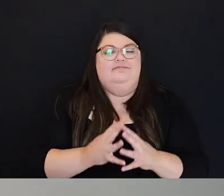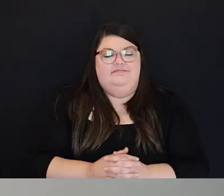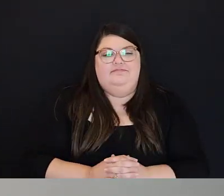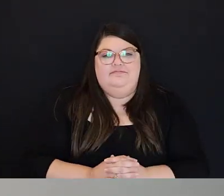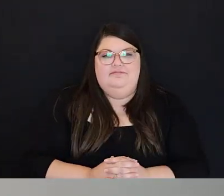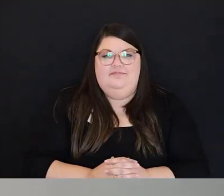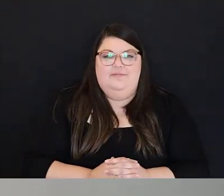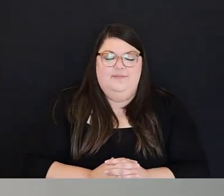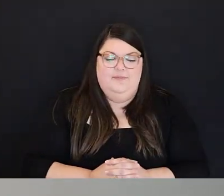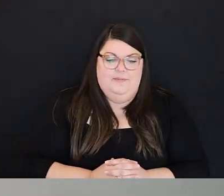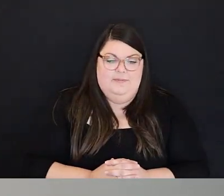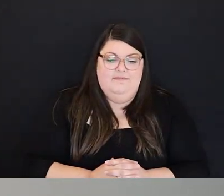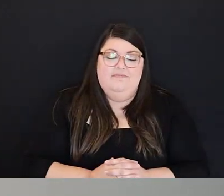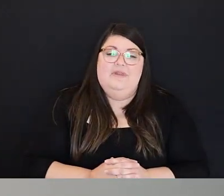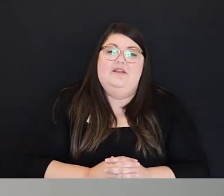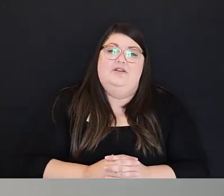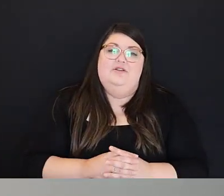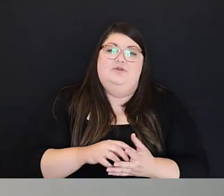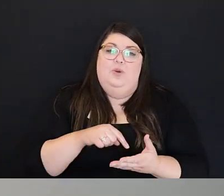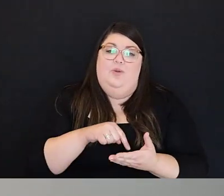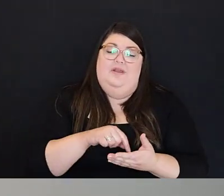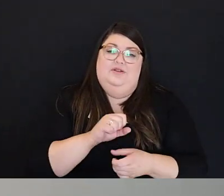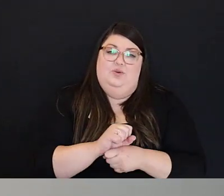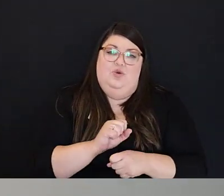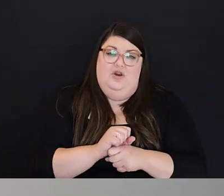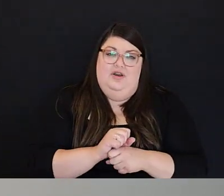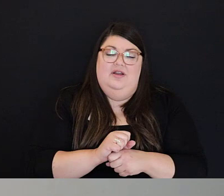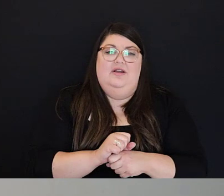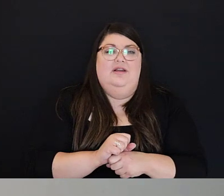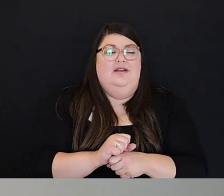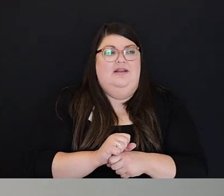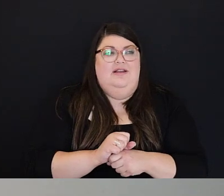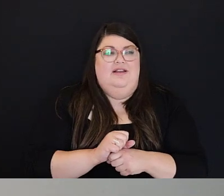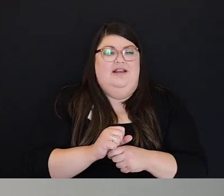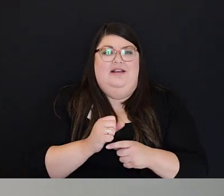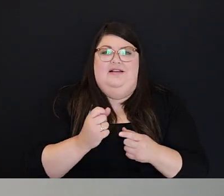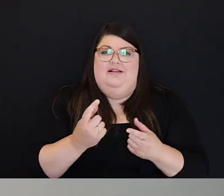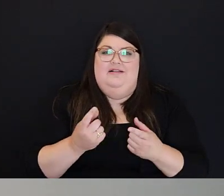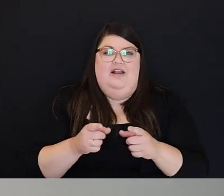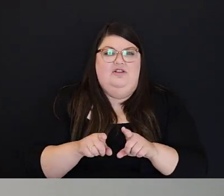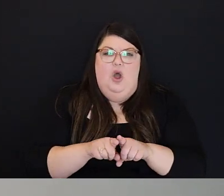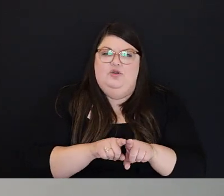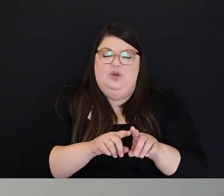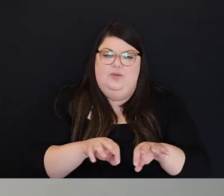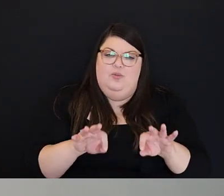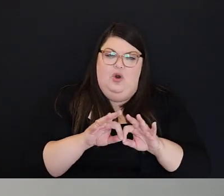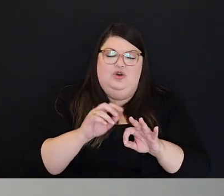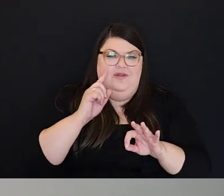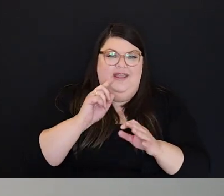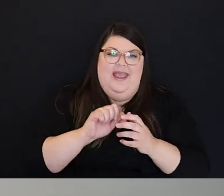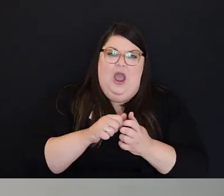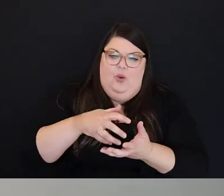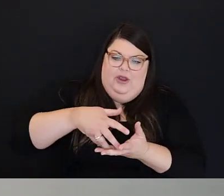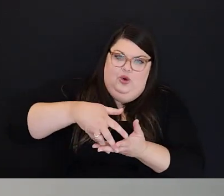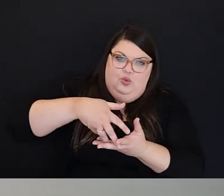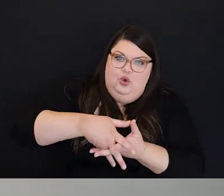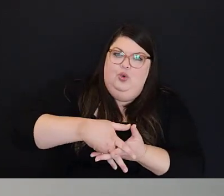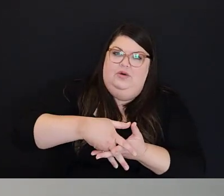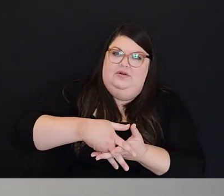work, which is very much about precarity, it's also so important to think about how we root ourselves.